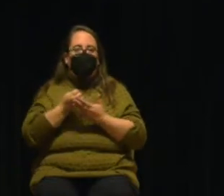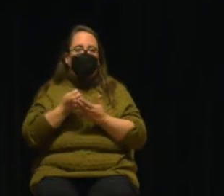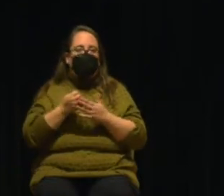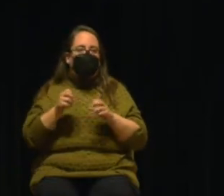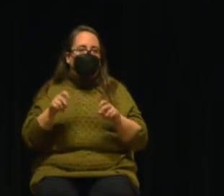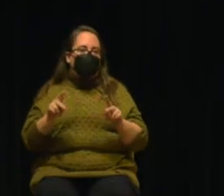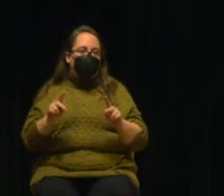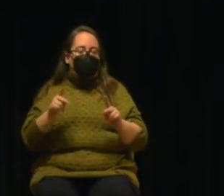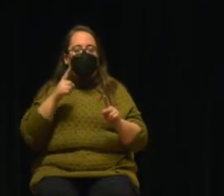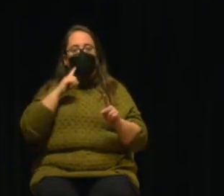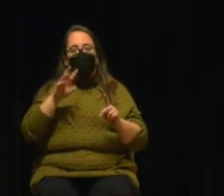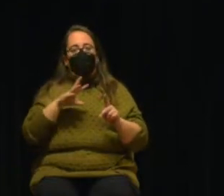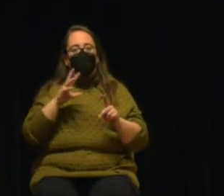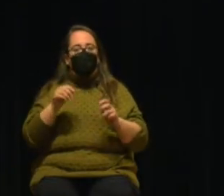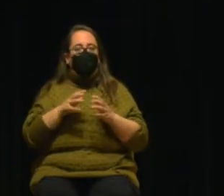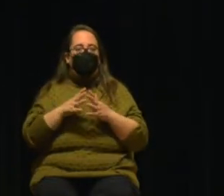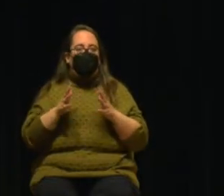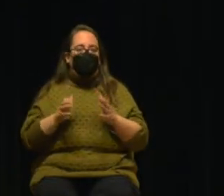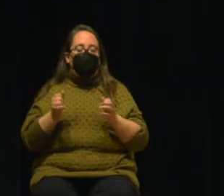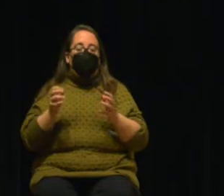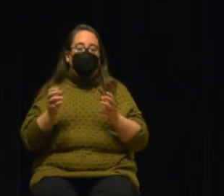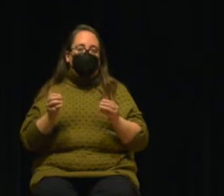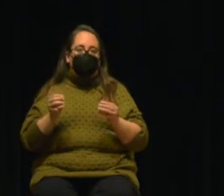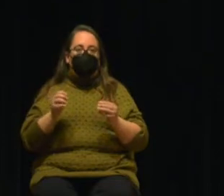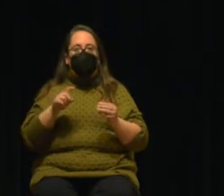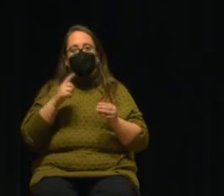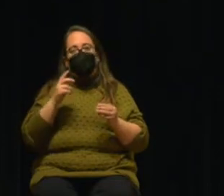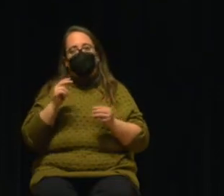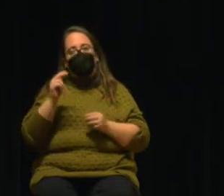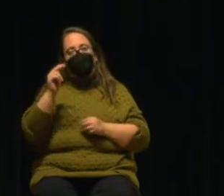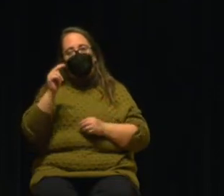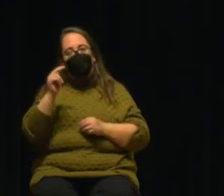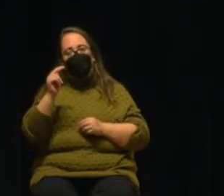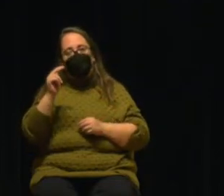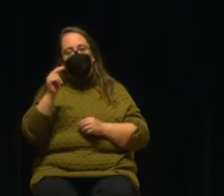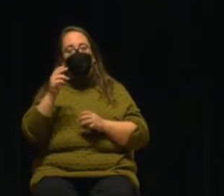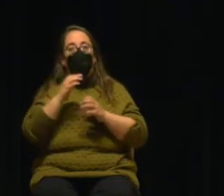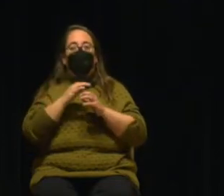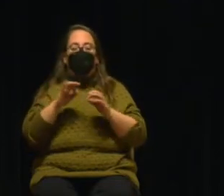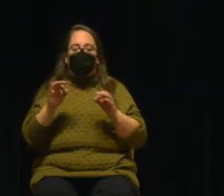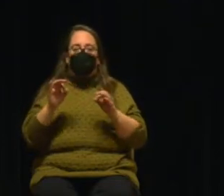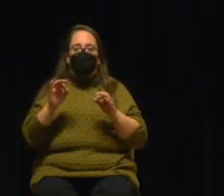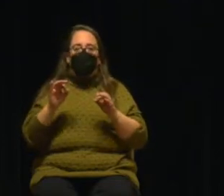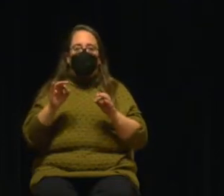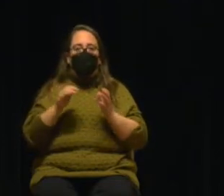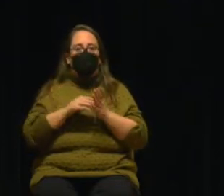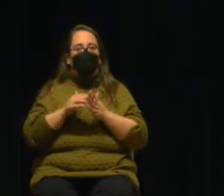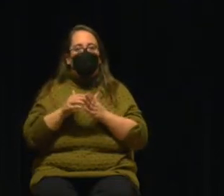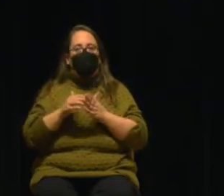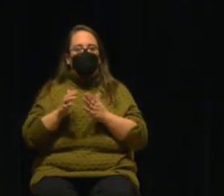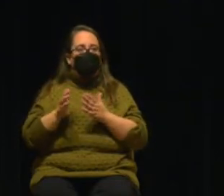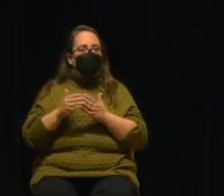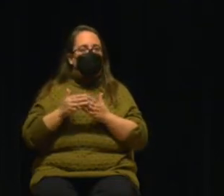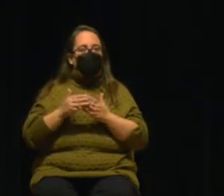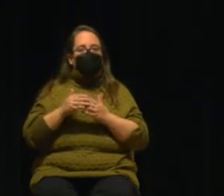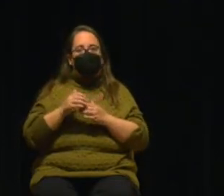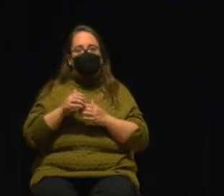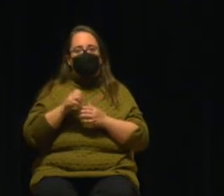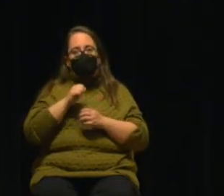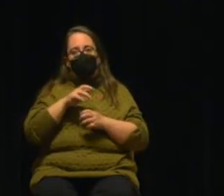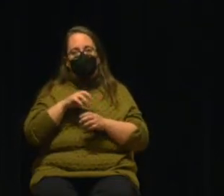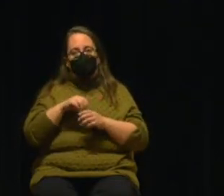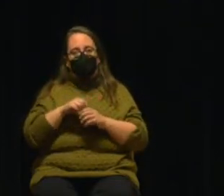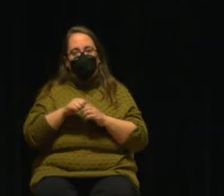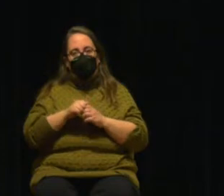opportunity for African Americans. So Black Northerners, despite being free, were often closed out of the best paying jobs.